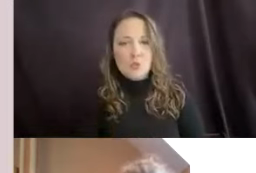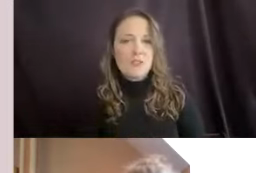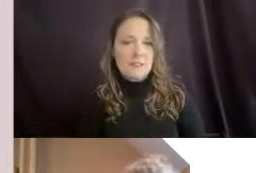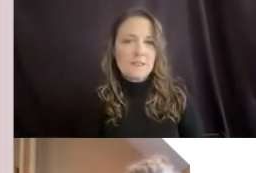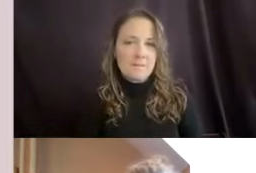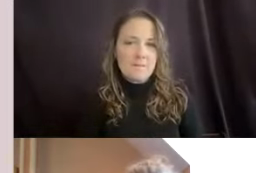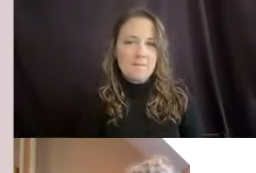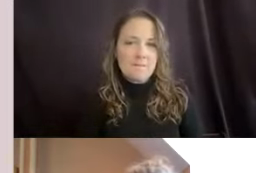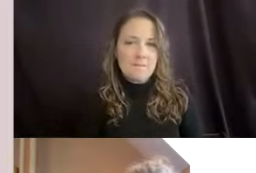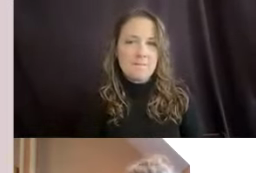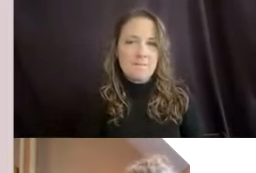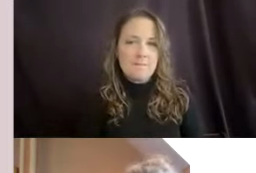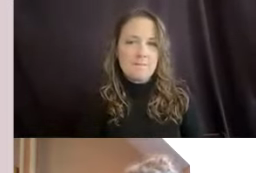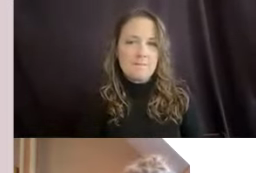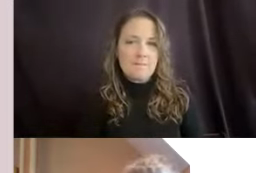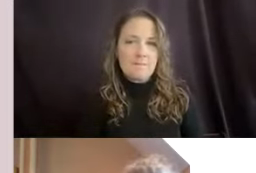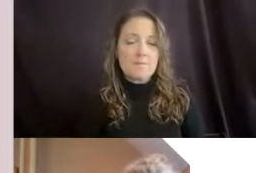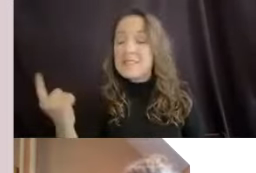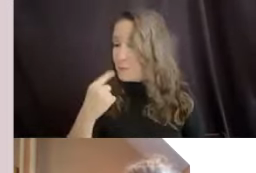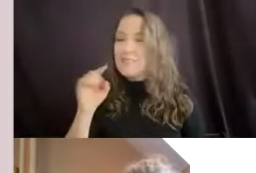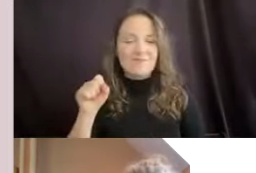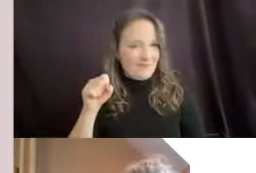Yeah, somebody learned in the street, like, yep,